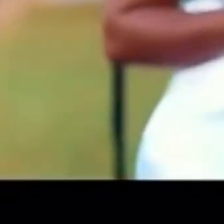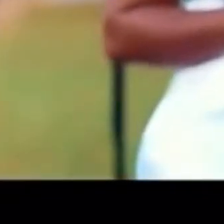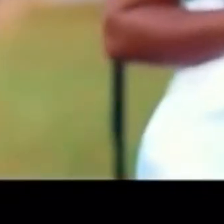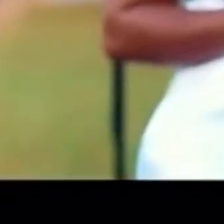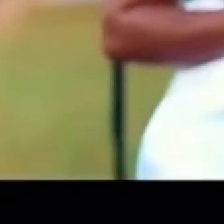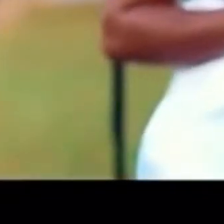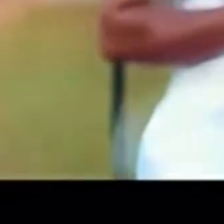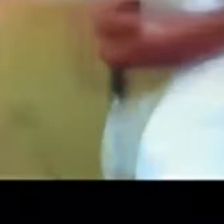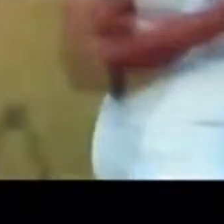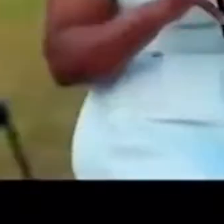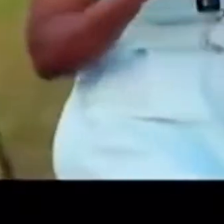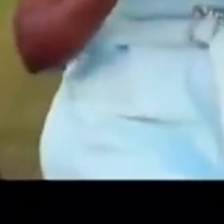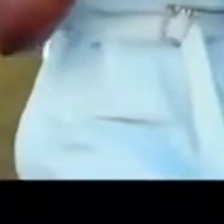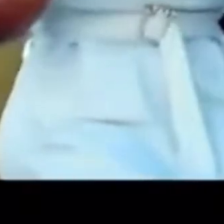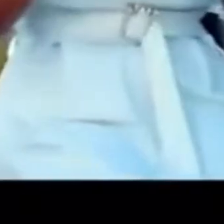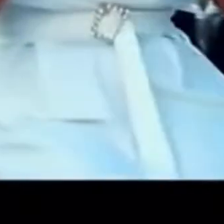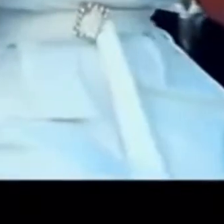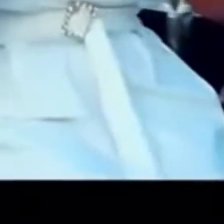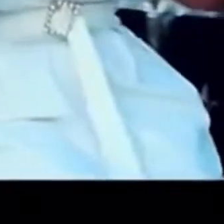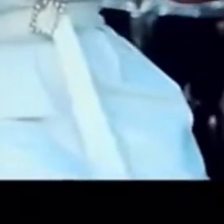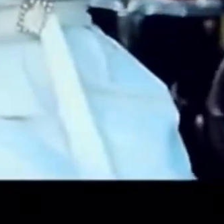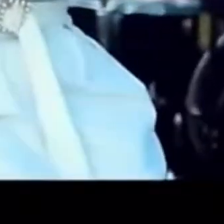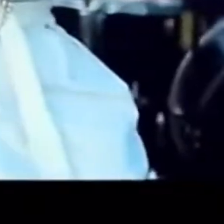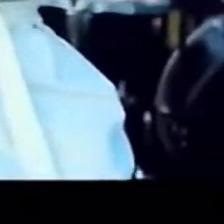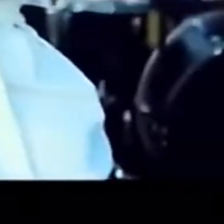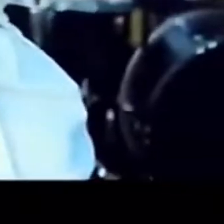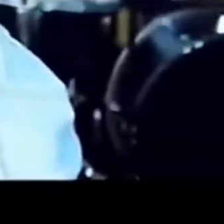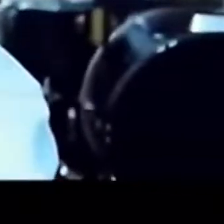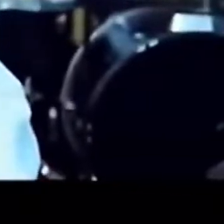kukunduku mwiteni